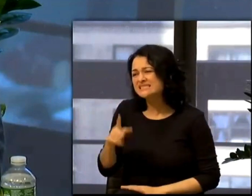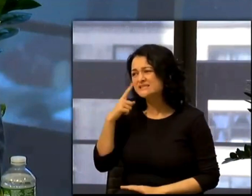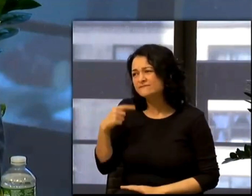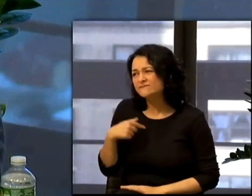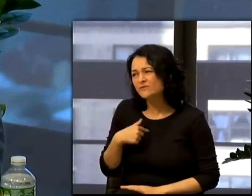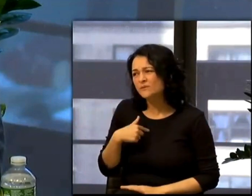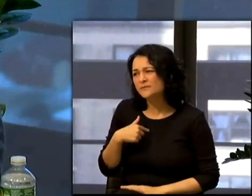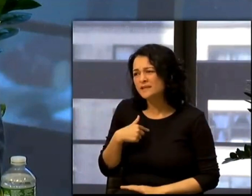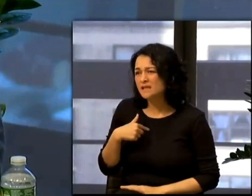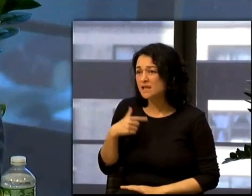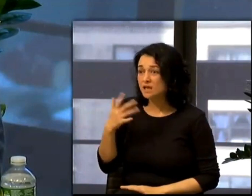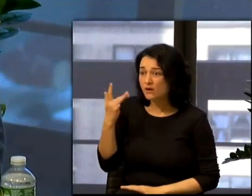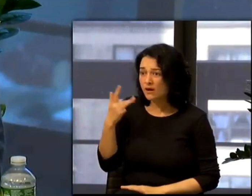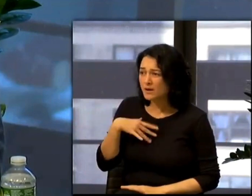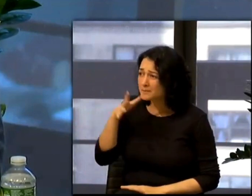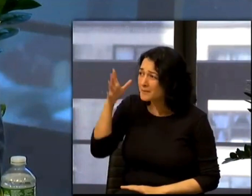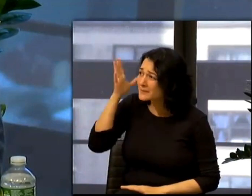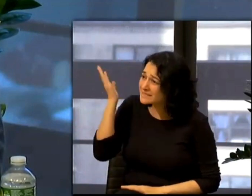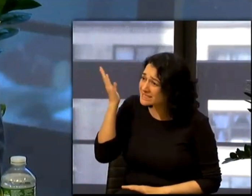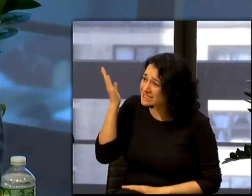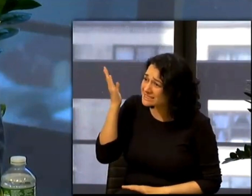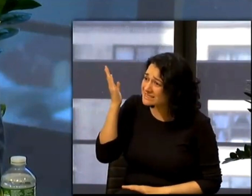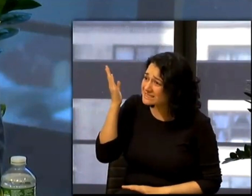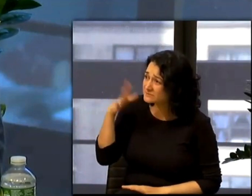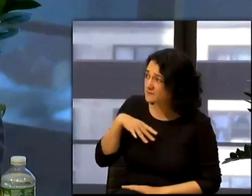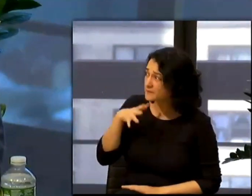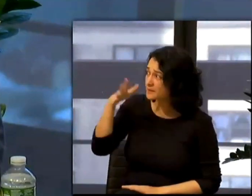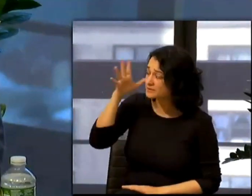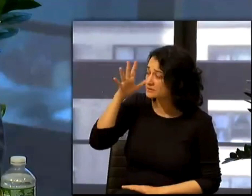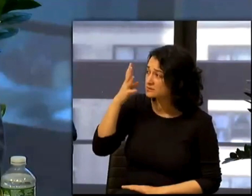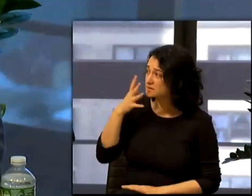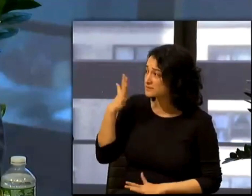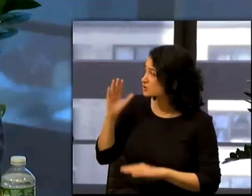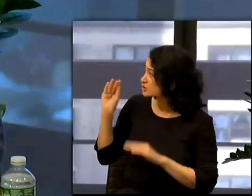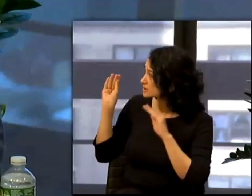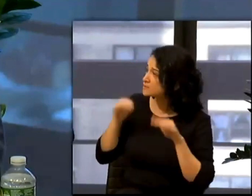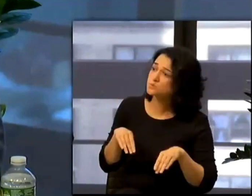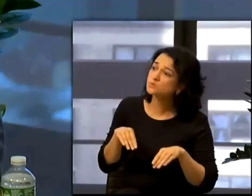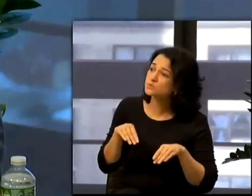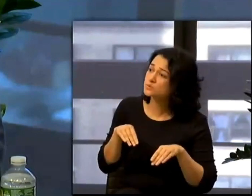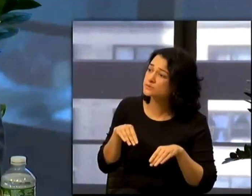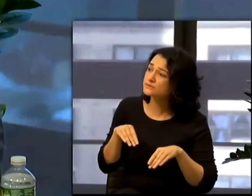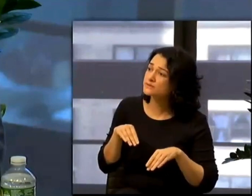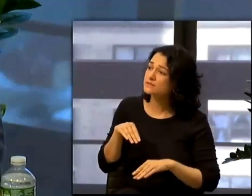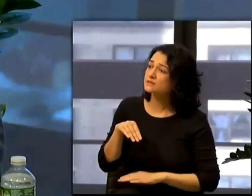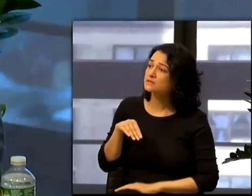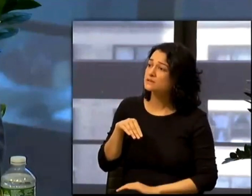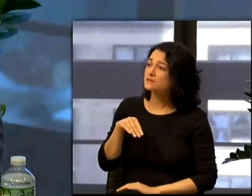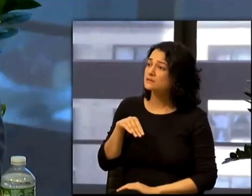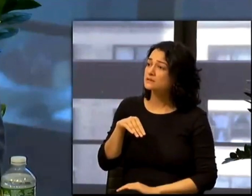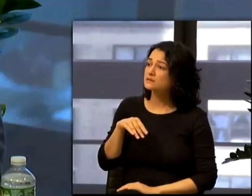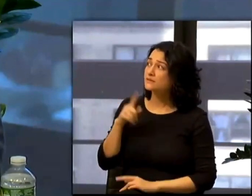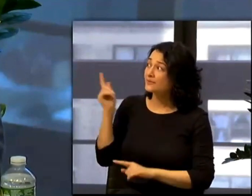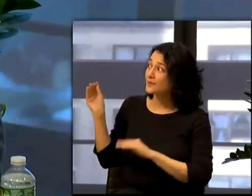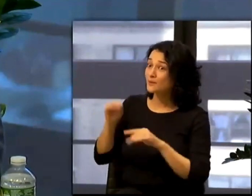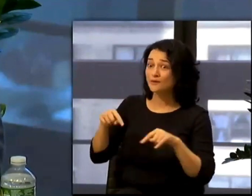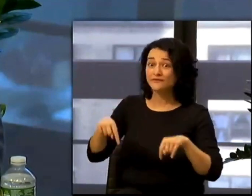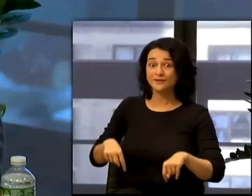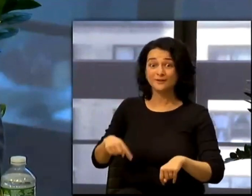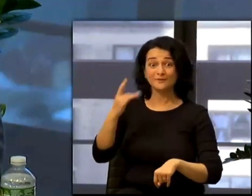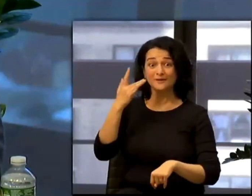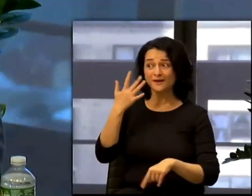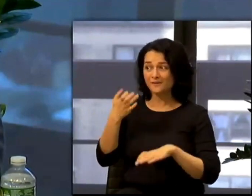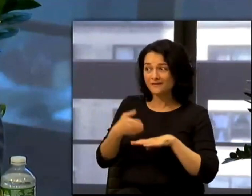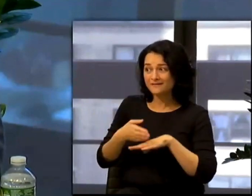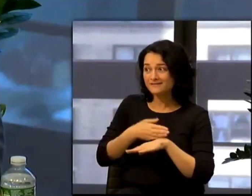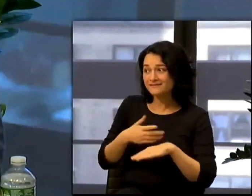were managing the pandemic as best they could. They live in Michigan. I'm based in DC, so I'm a long distance